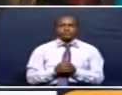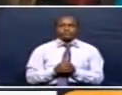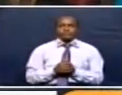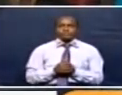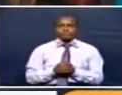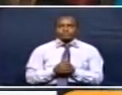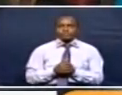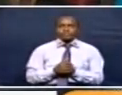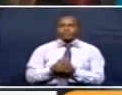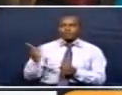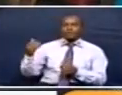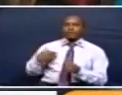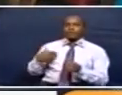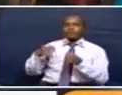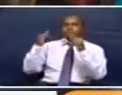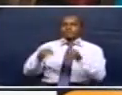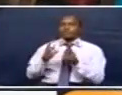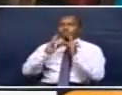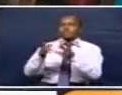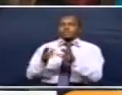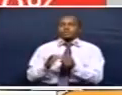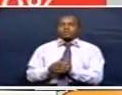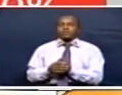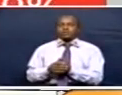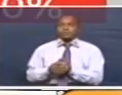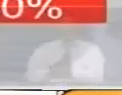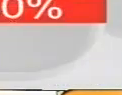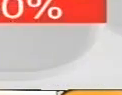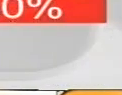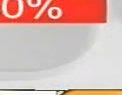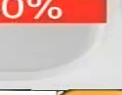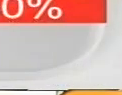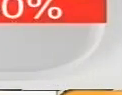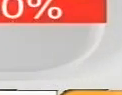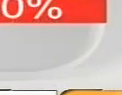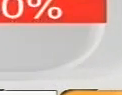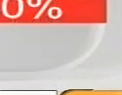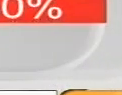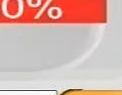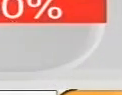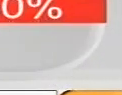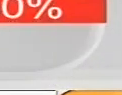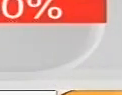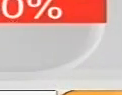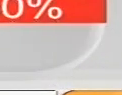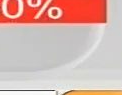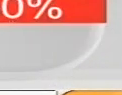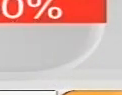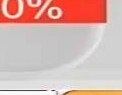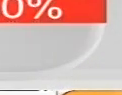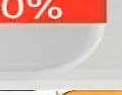the poll. We have new results in our poll. We've been asking you the question, would you vote for Alfred Mutua as governor of Machakos? It is dead